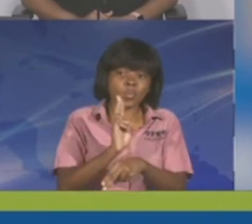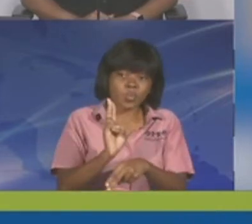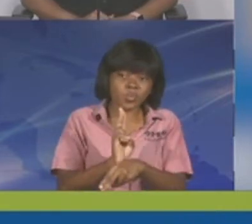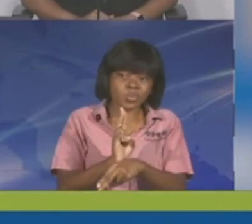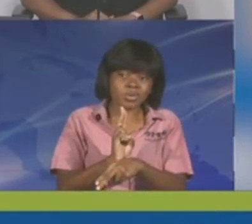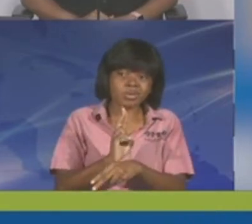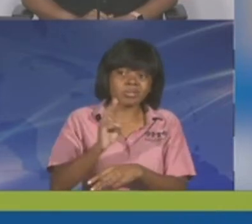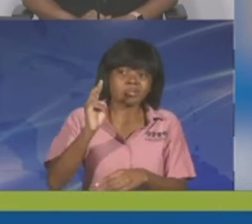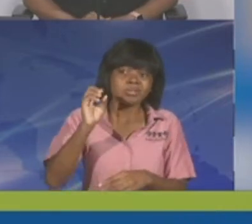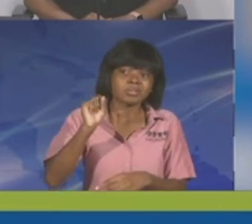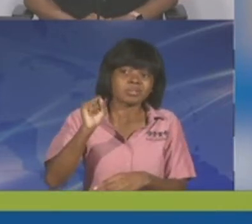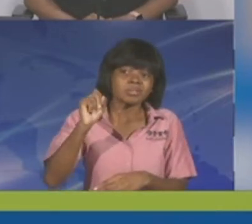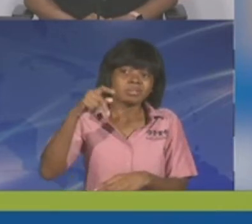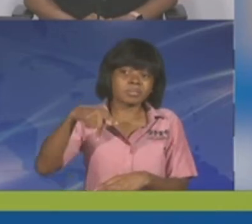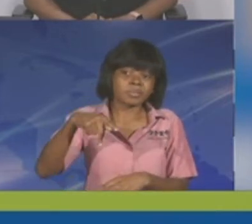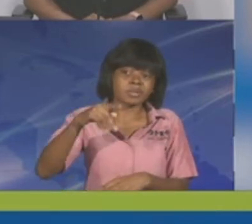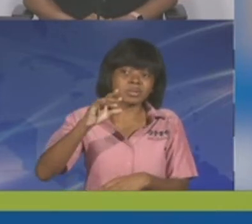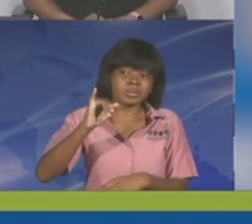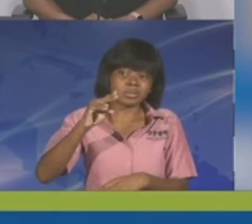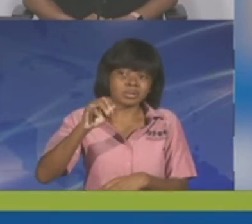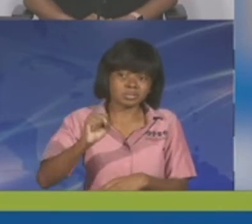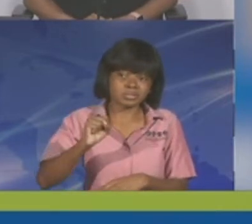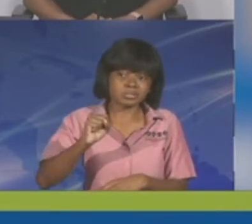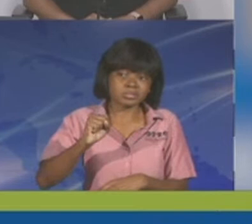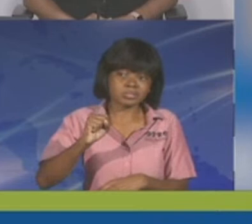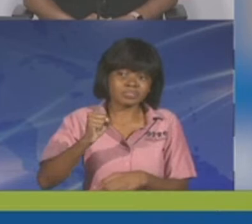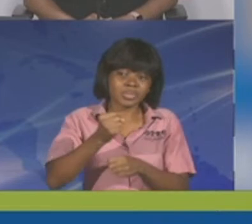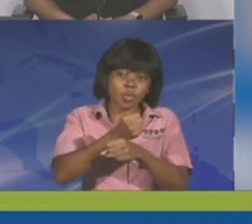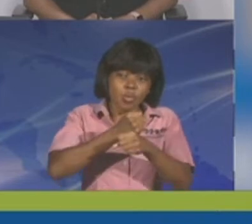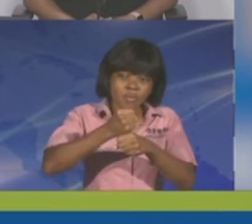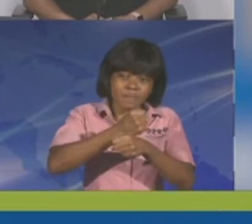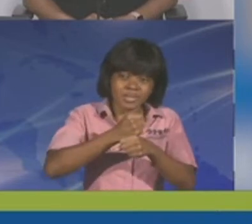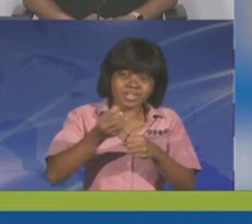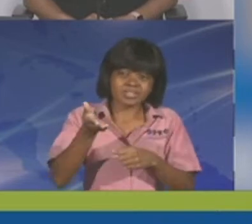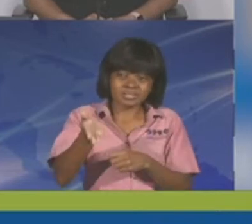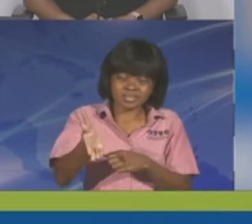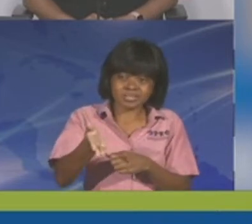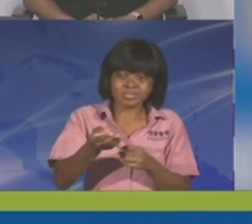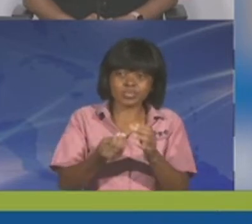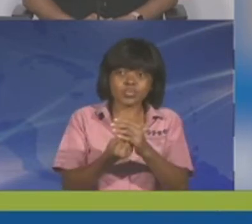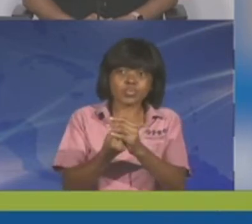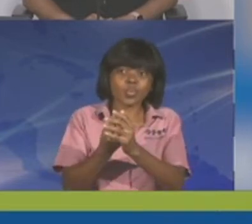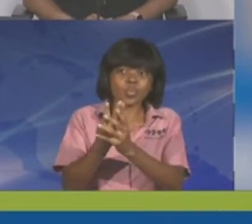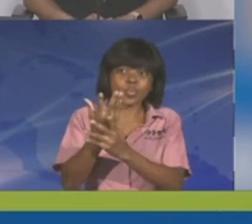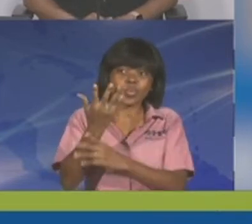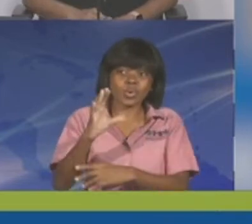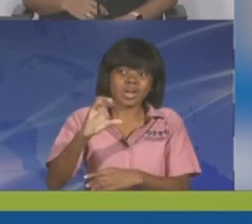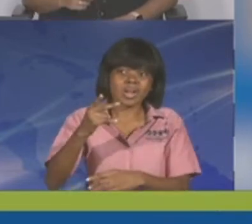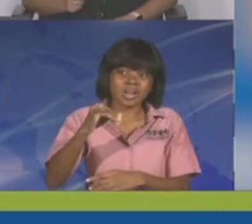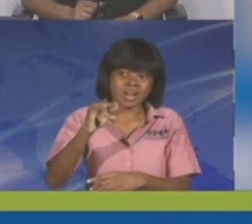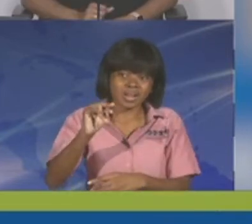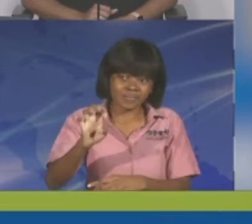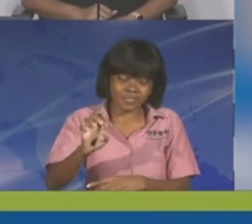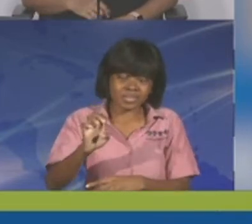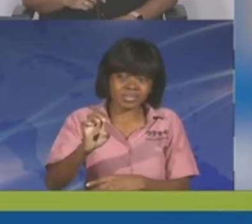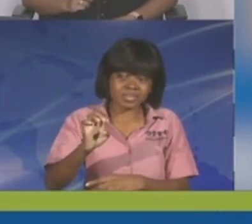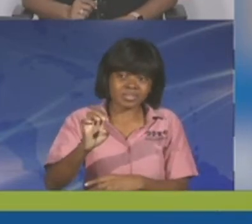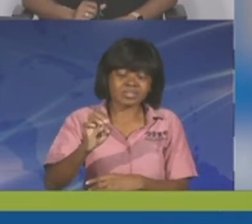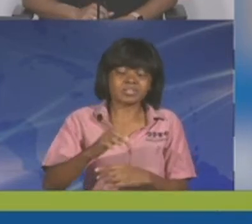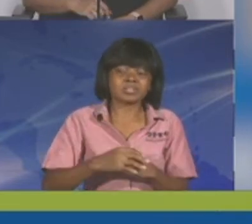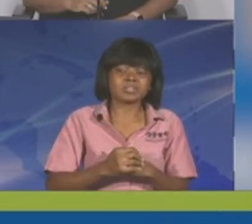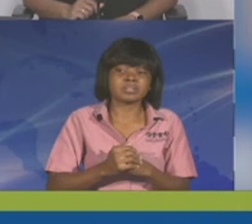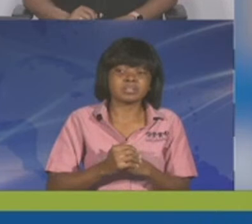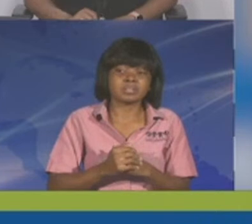and lots of fresh herbs and spices at our fingertips. Many of us have started growing our own kitchen gardens. And so you're growing your own shadow benny